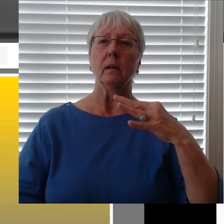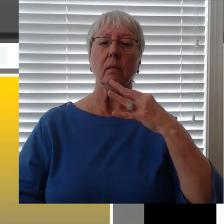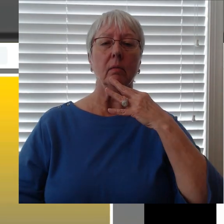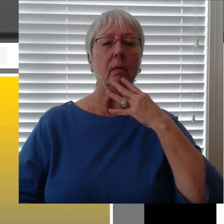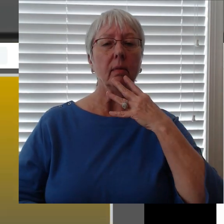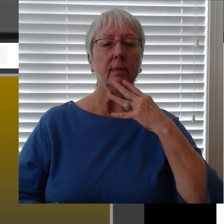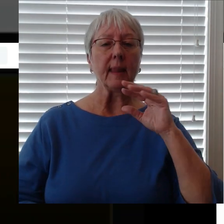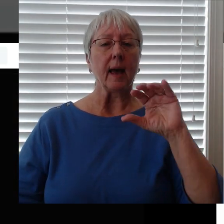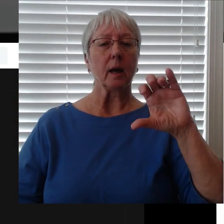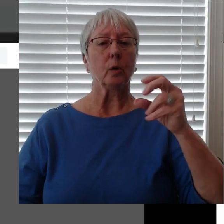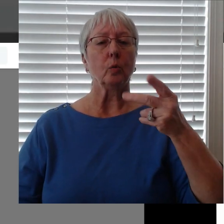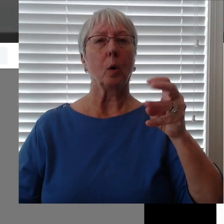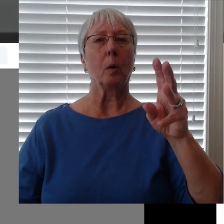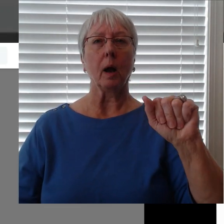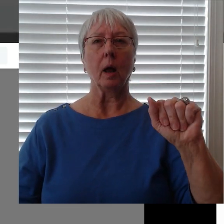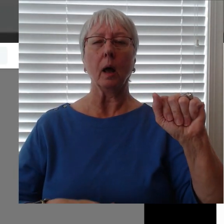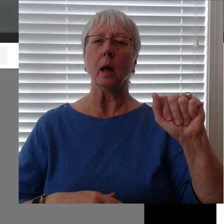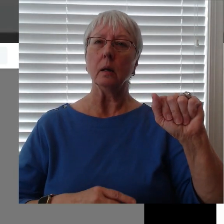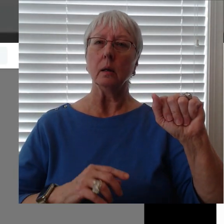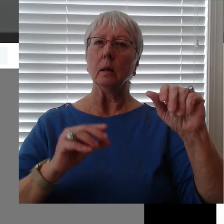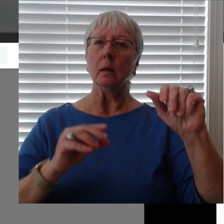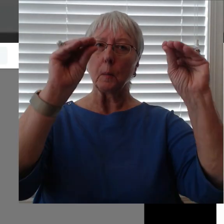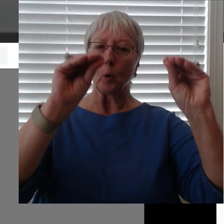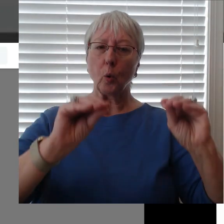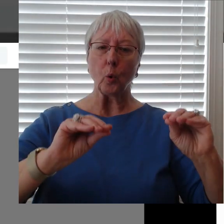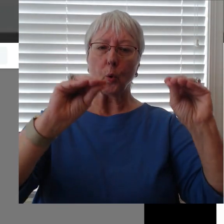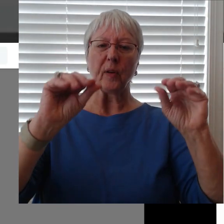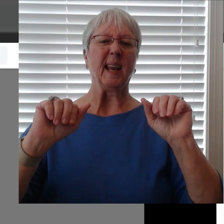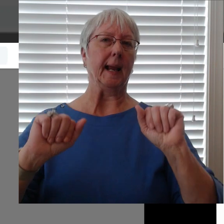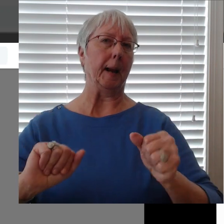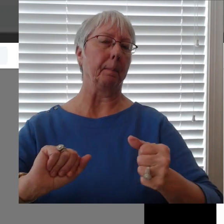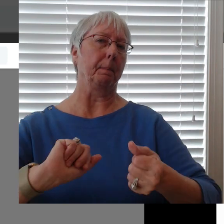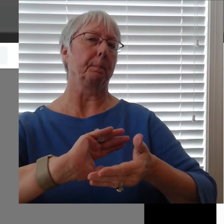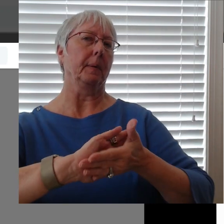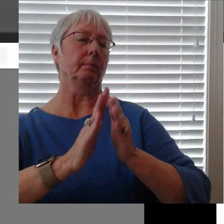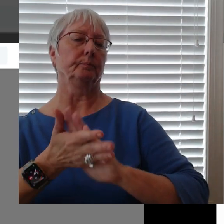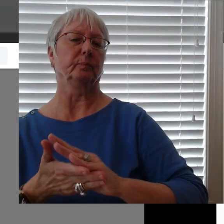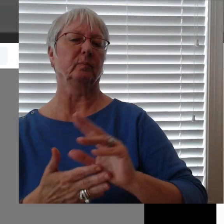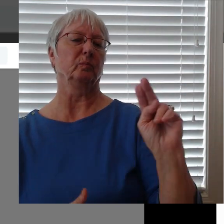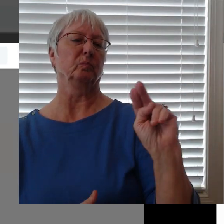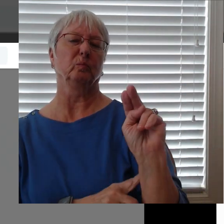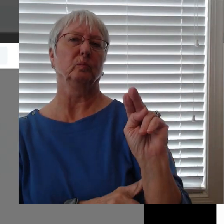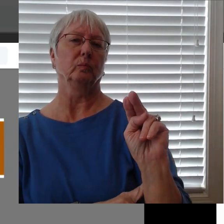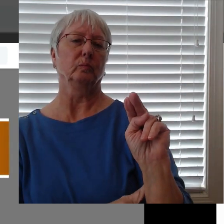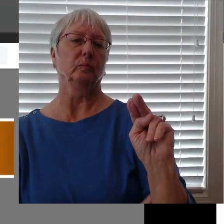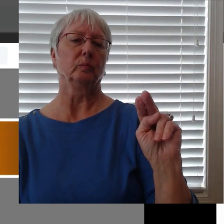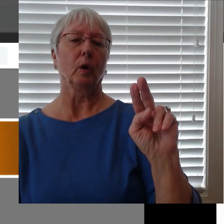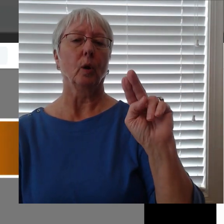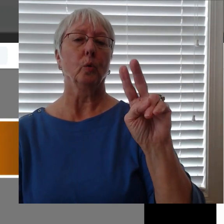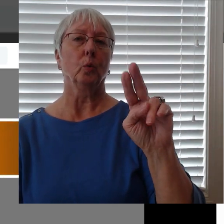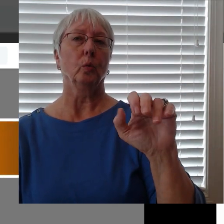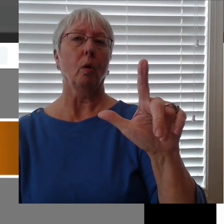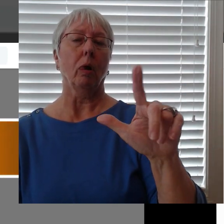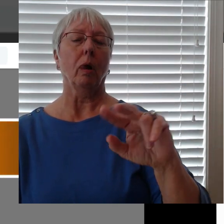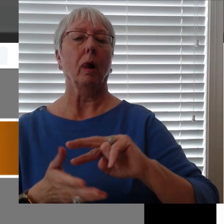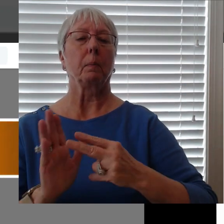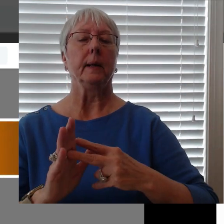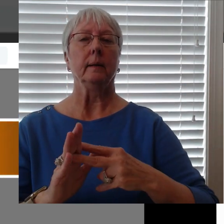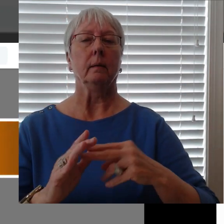it. Neutral is the lack of chroma in a color. If a color is lacking in vibrancy, it's considered